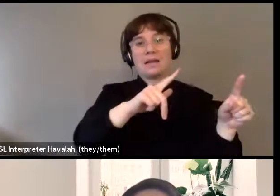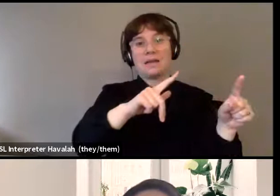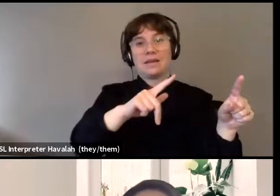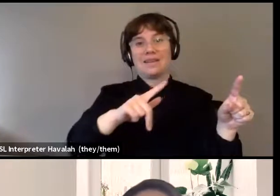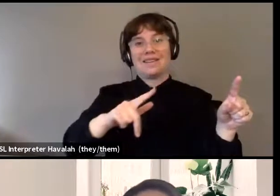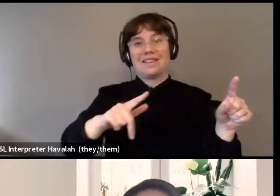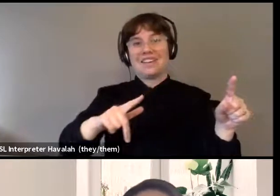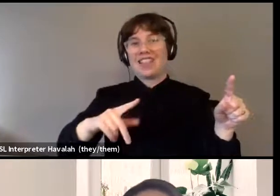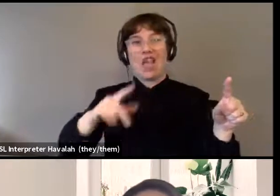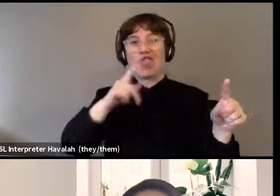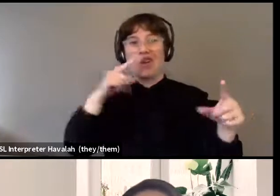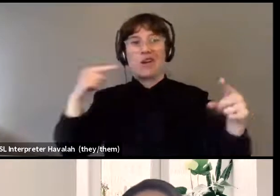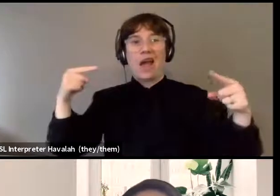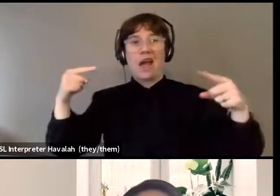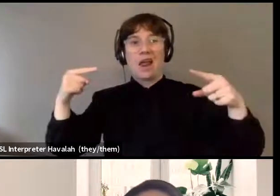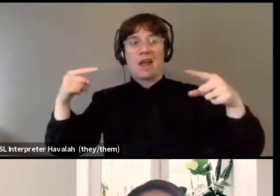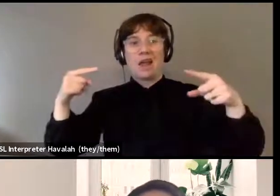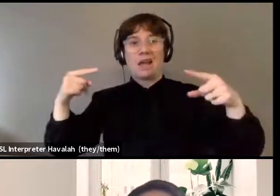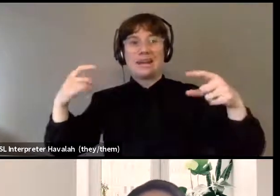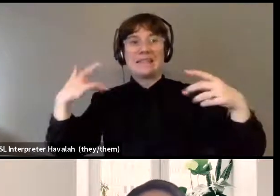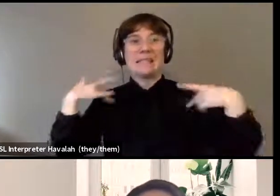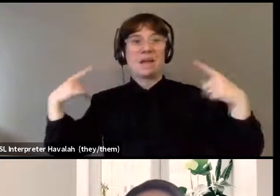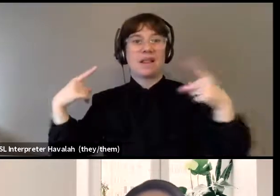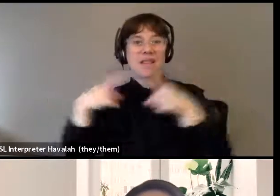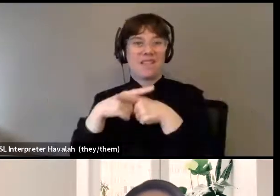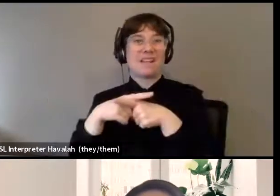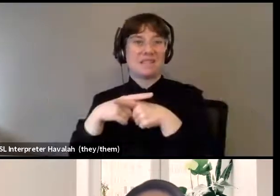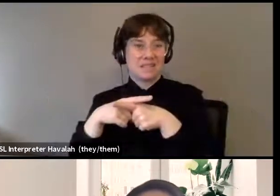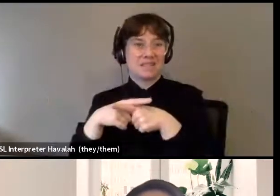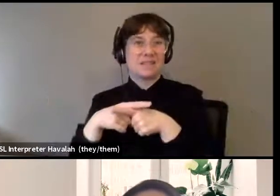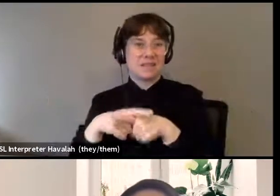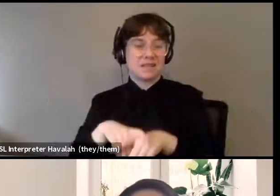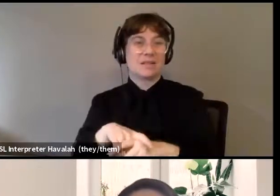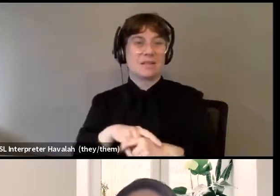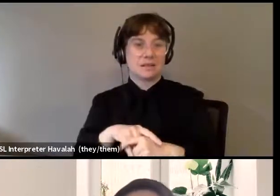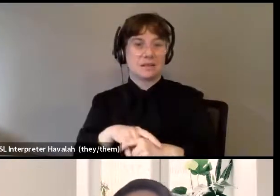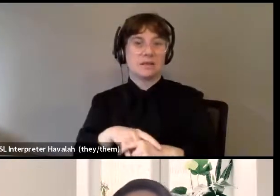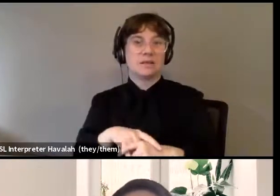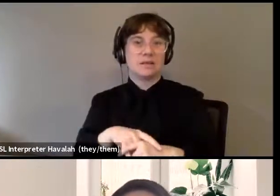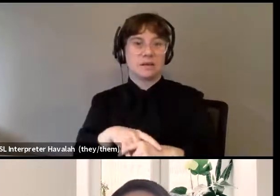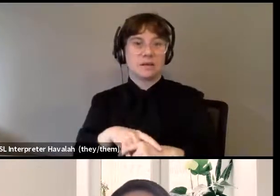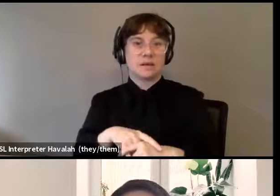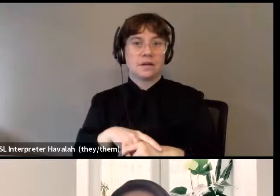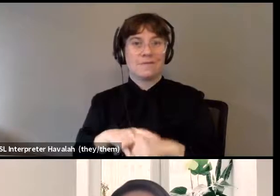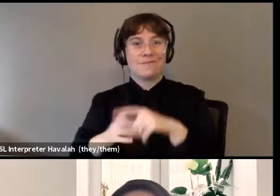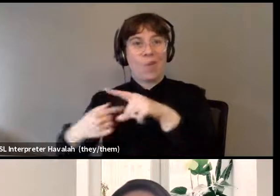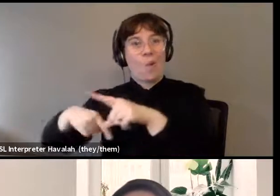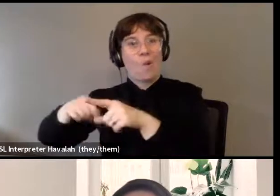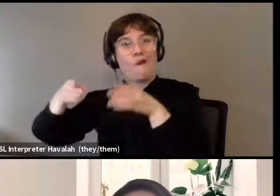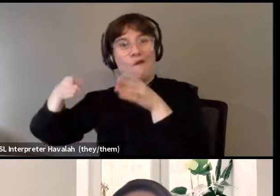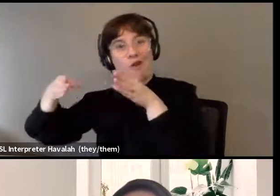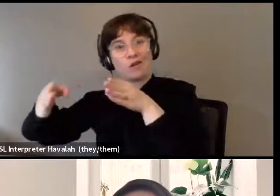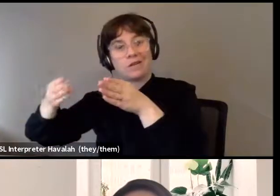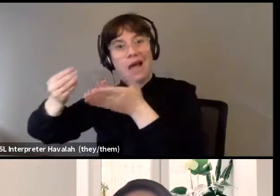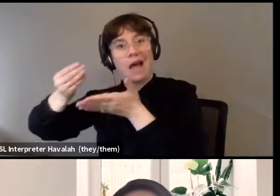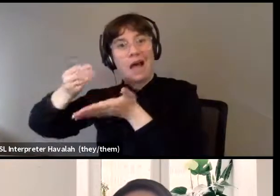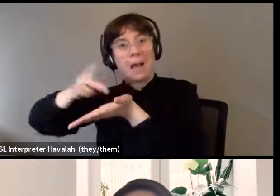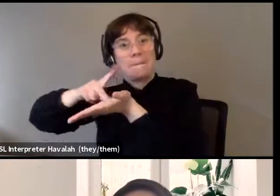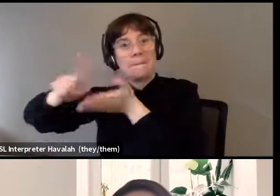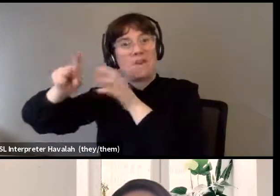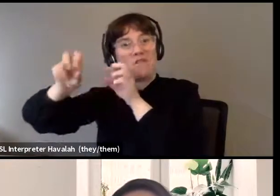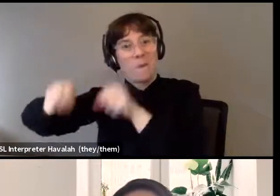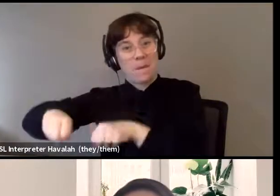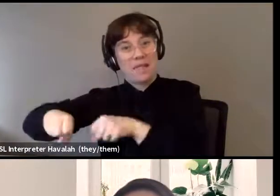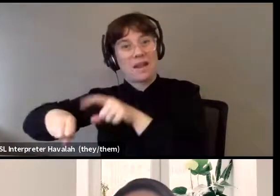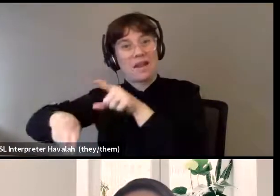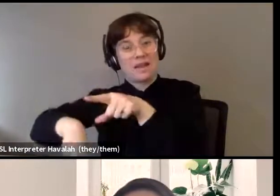going that way, and they don't necessarily always meet. And so because we are so very focused on affordability, most